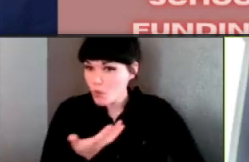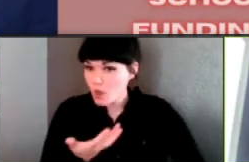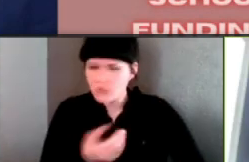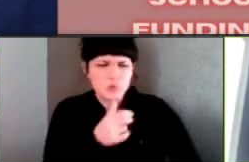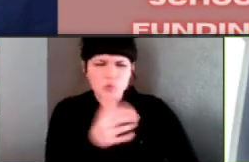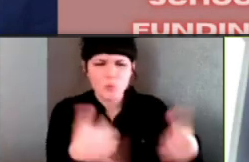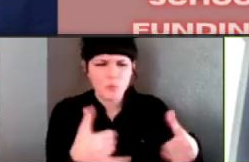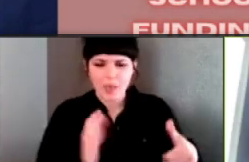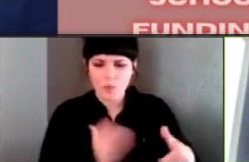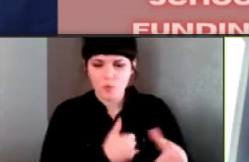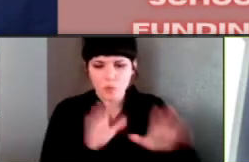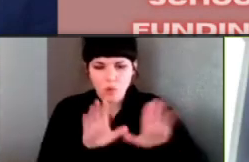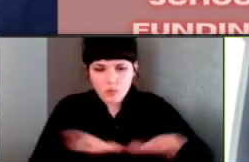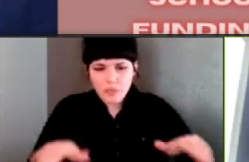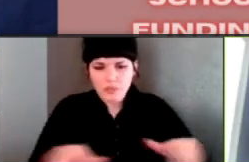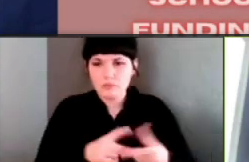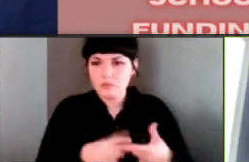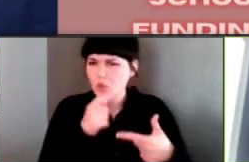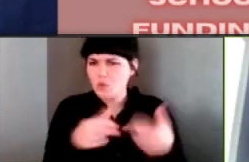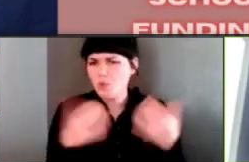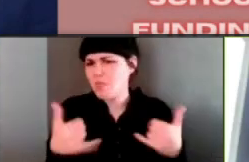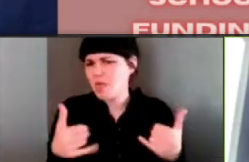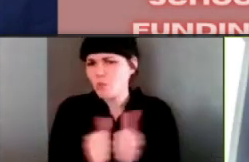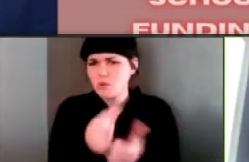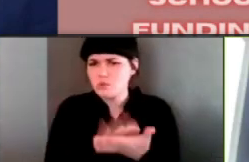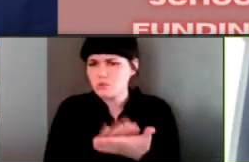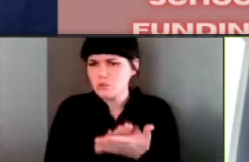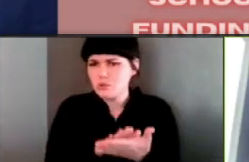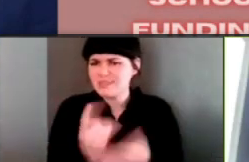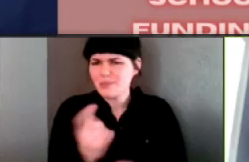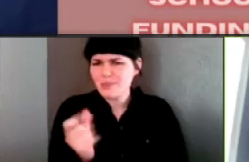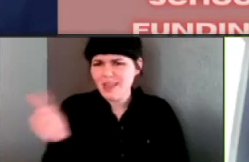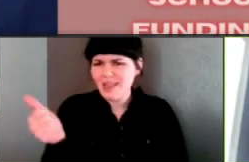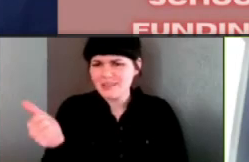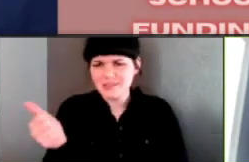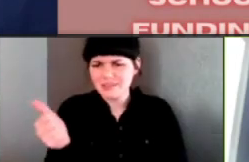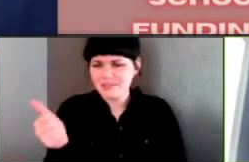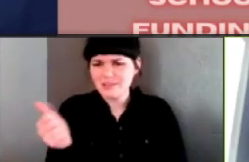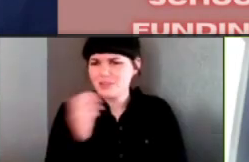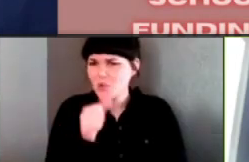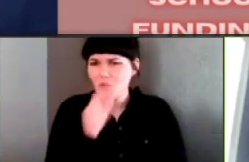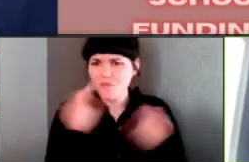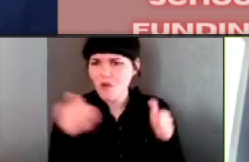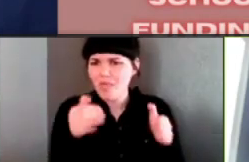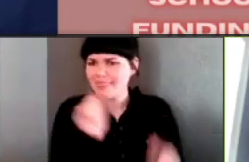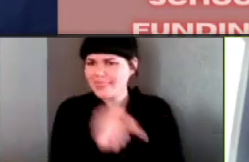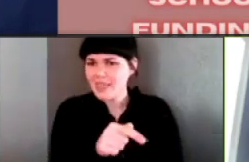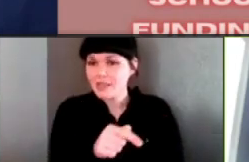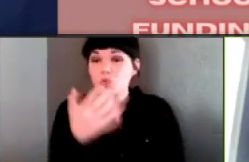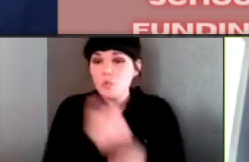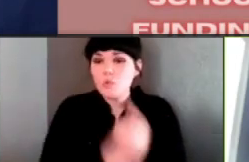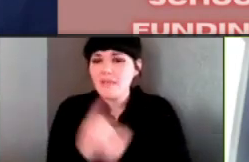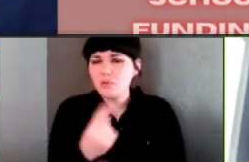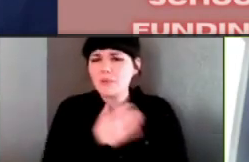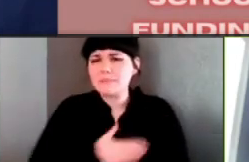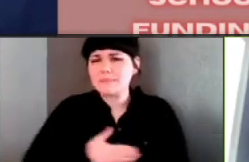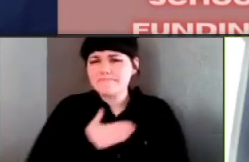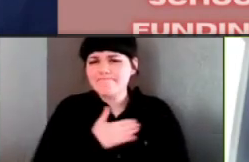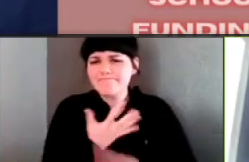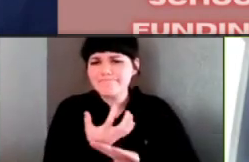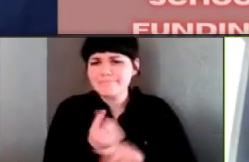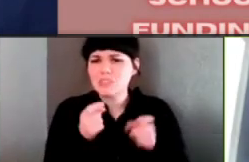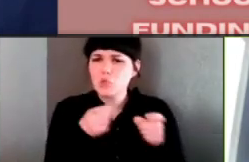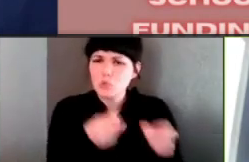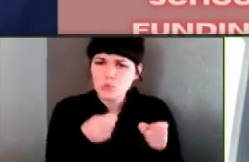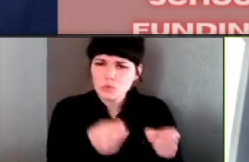Do something else, but not that. So we're asking that everybody urge these people to release the money. And there's one